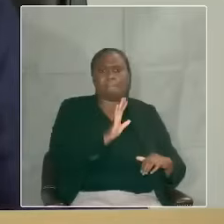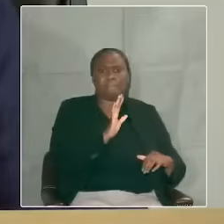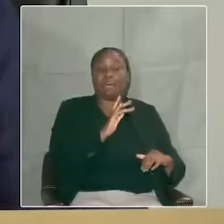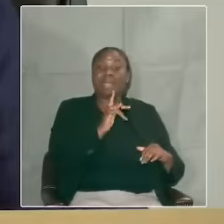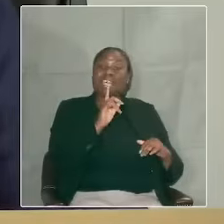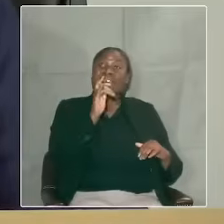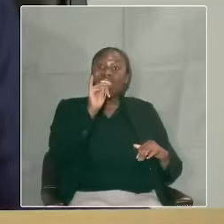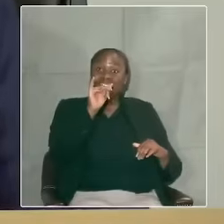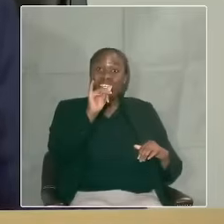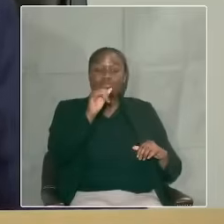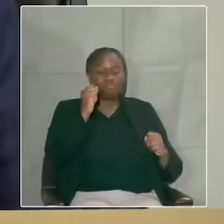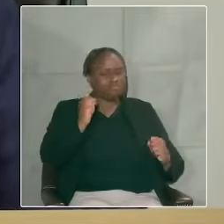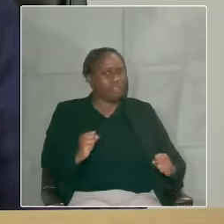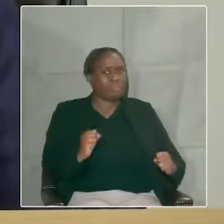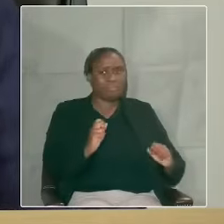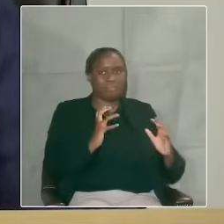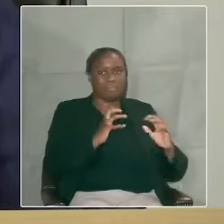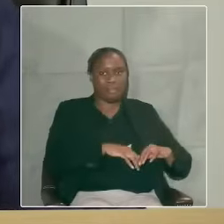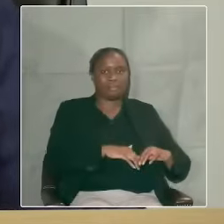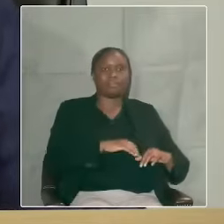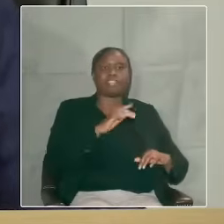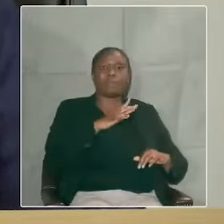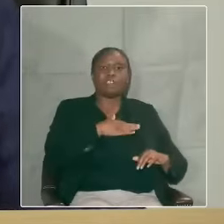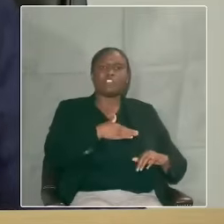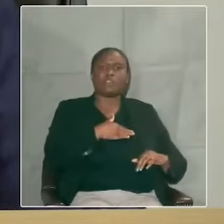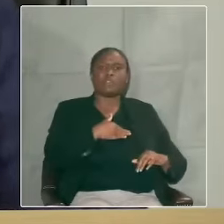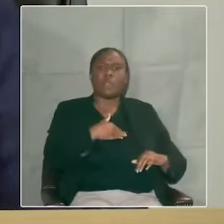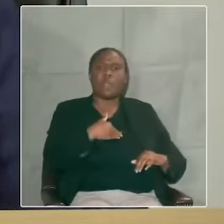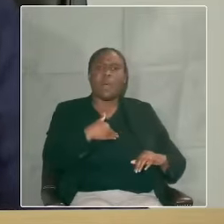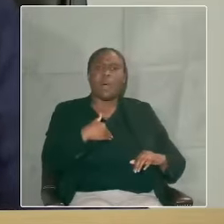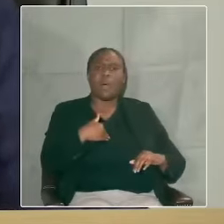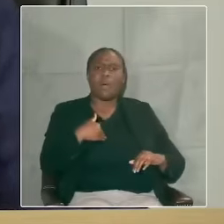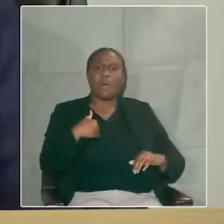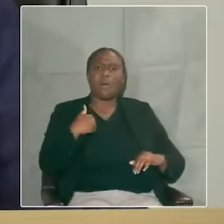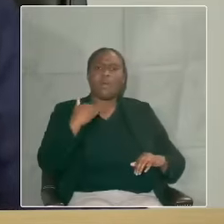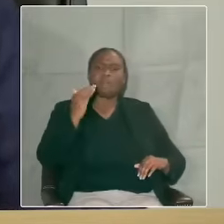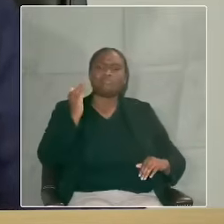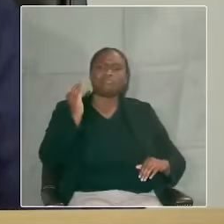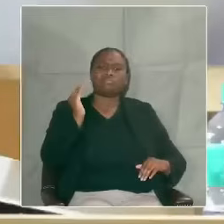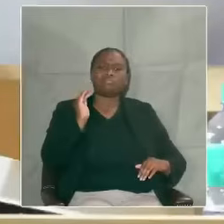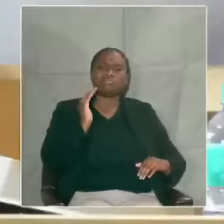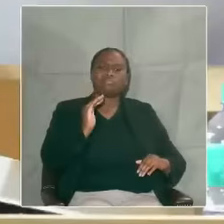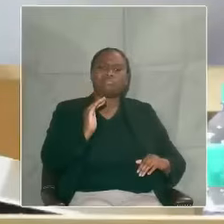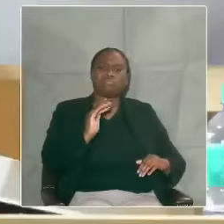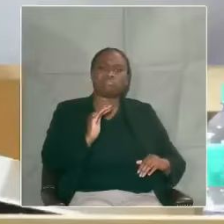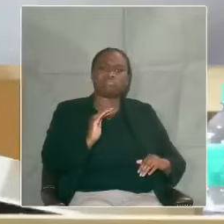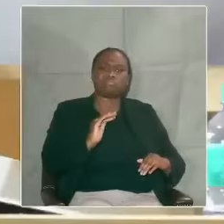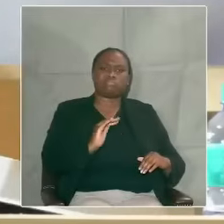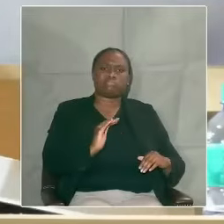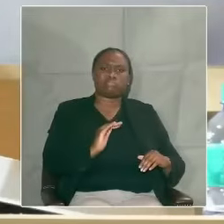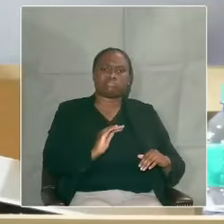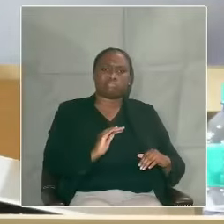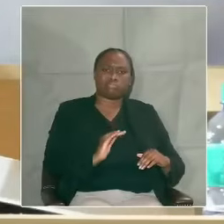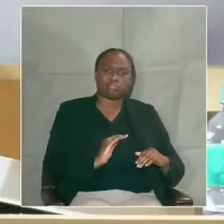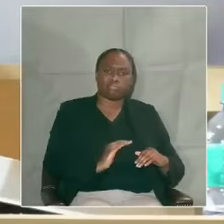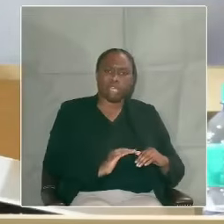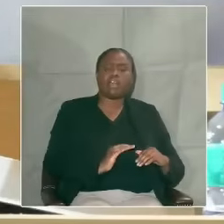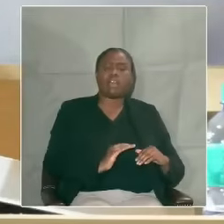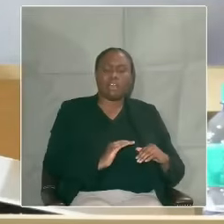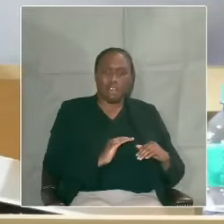abrupt, but rather be taken through a process of winding down gradually. I told him